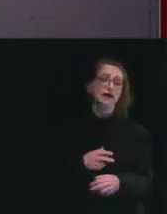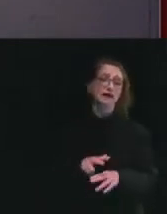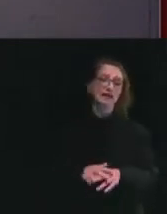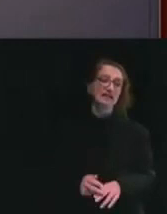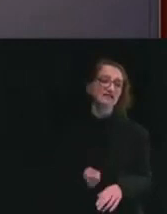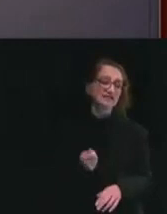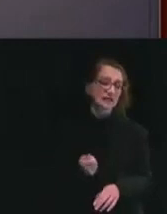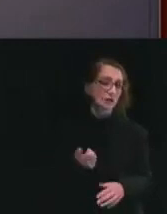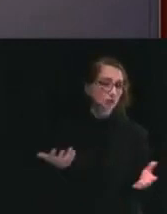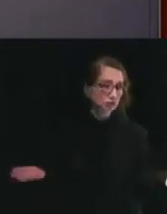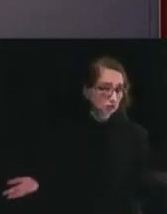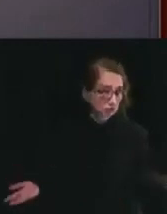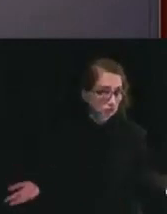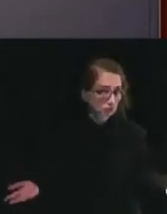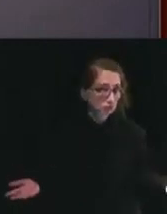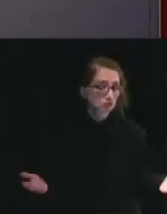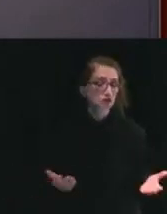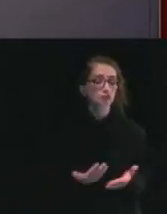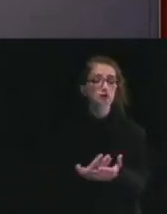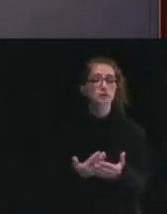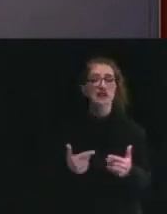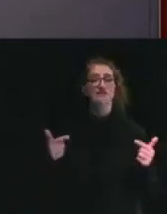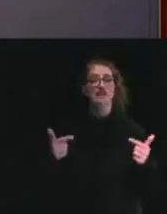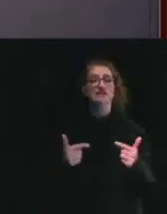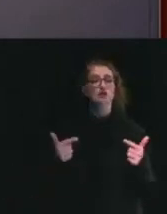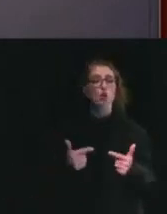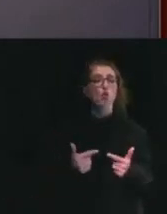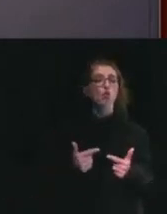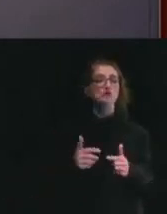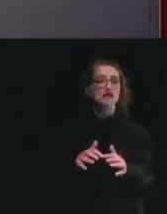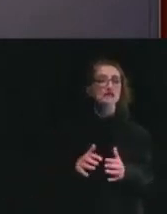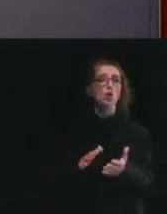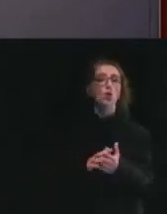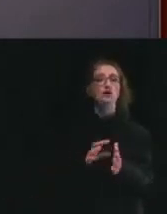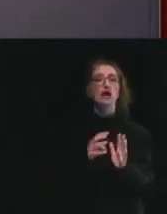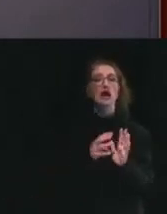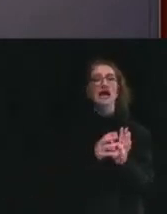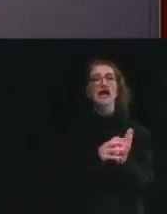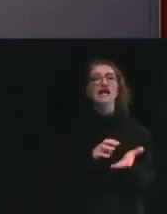The Versorgungskasse, but also other places.